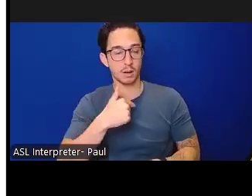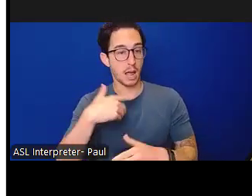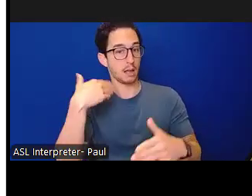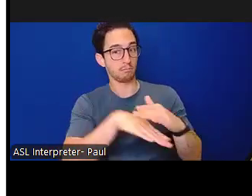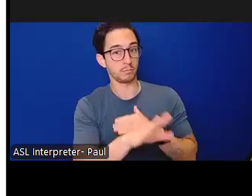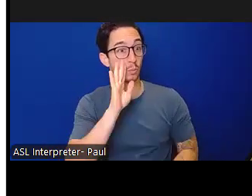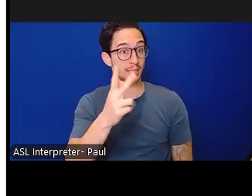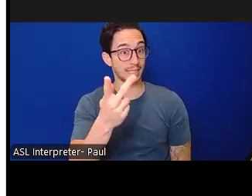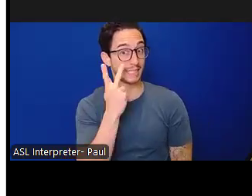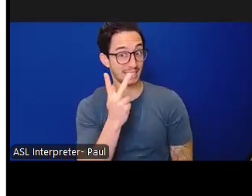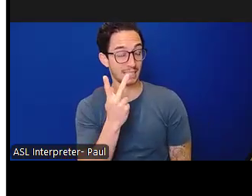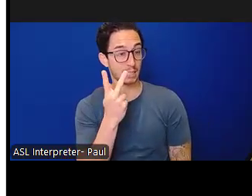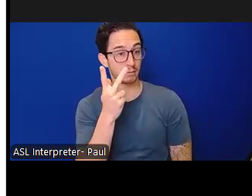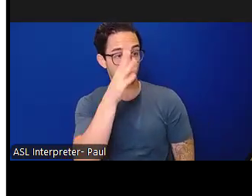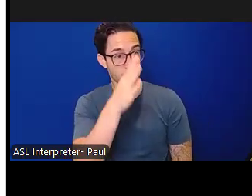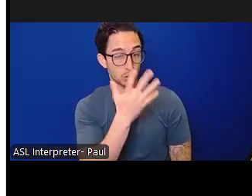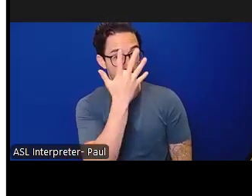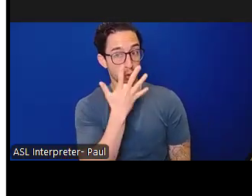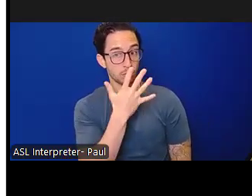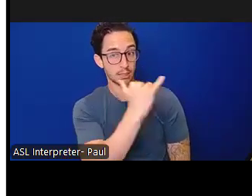to see someone that looks like me